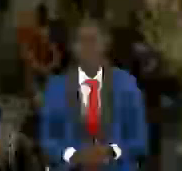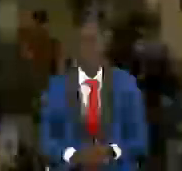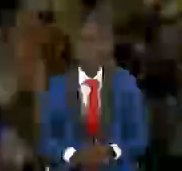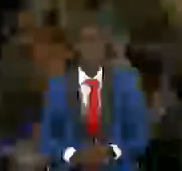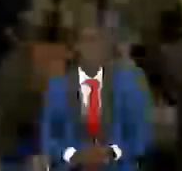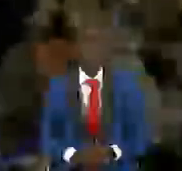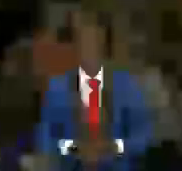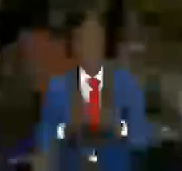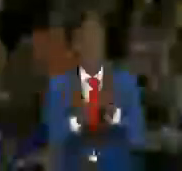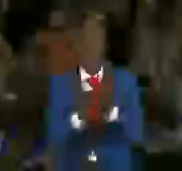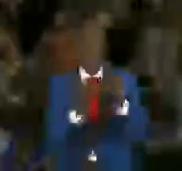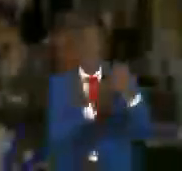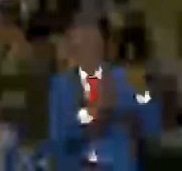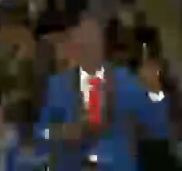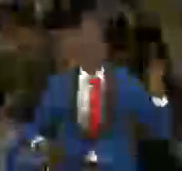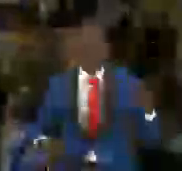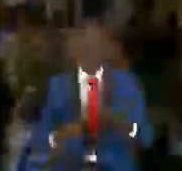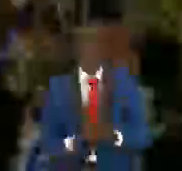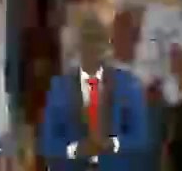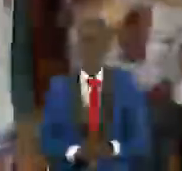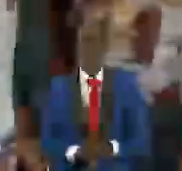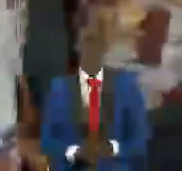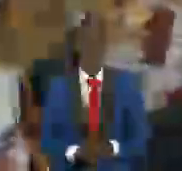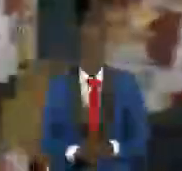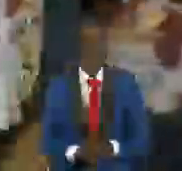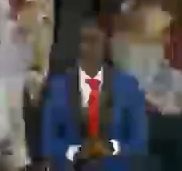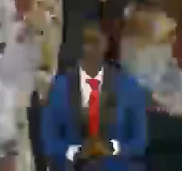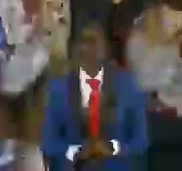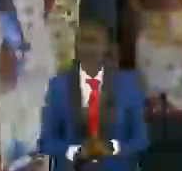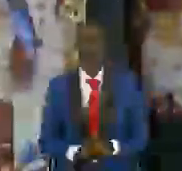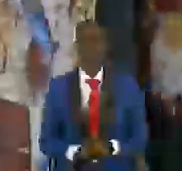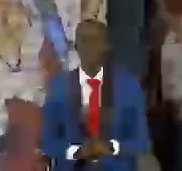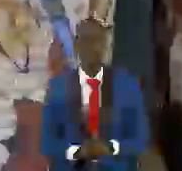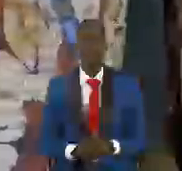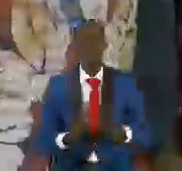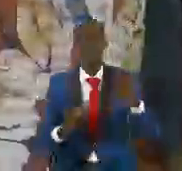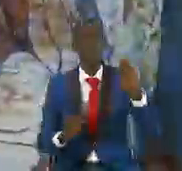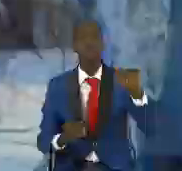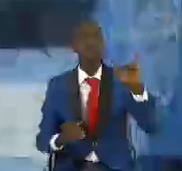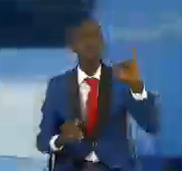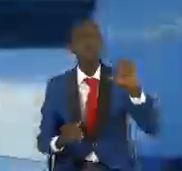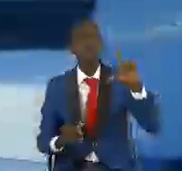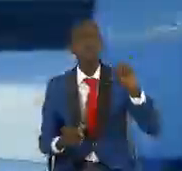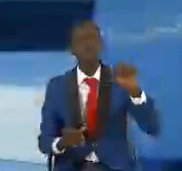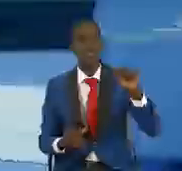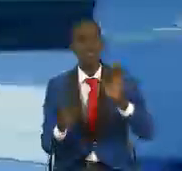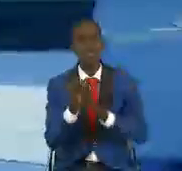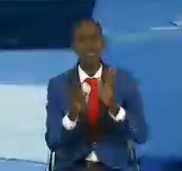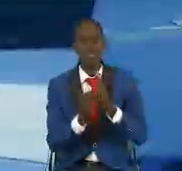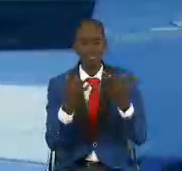Praise the Lord. My health has stage tonight.